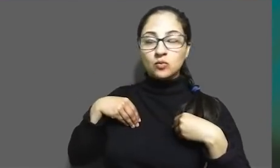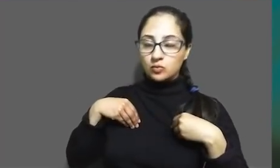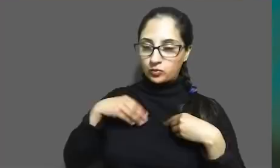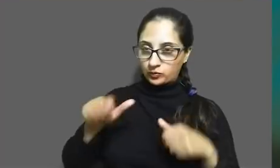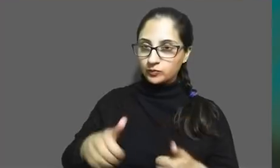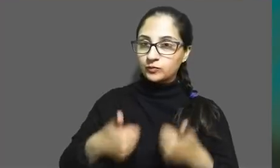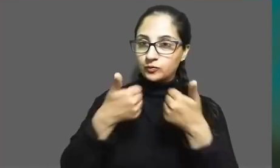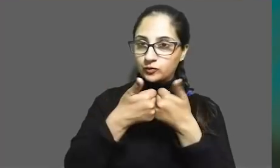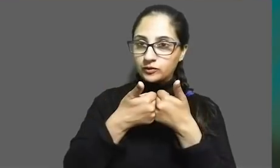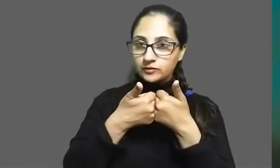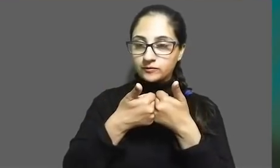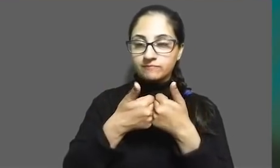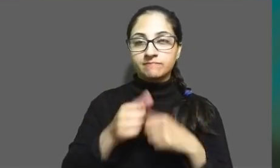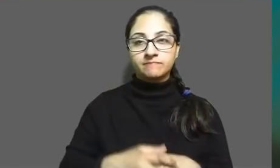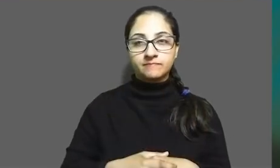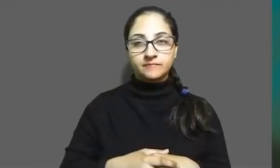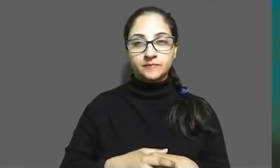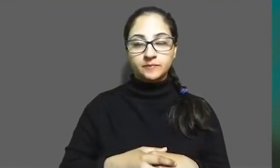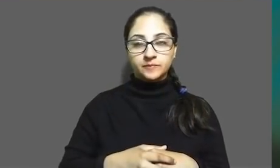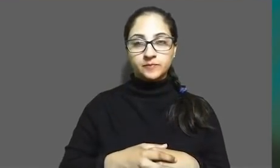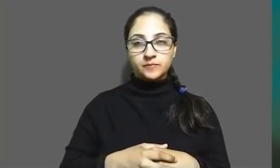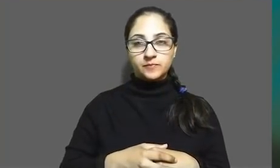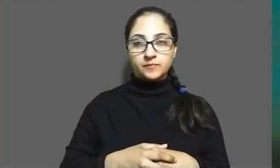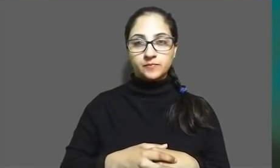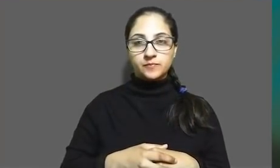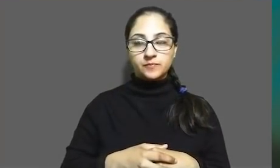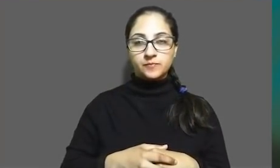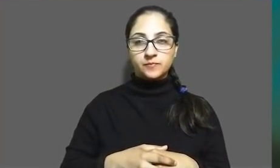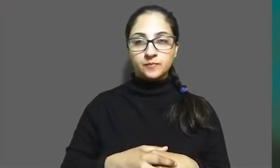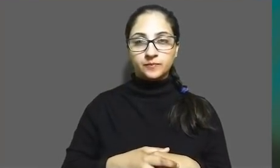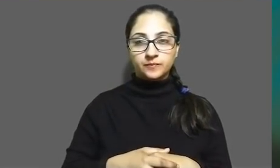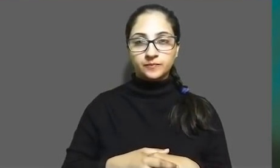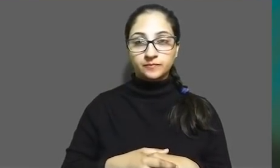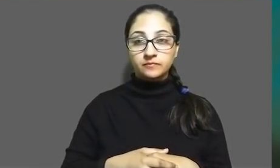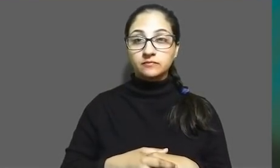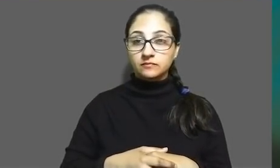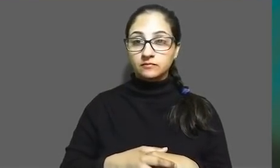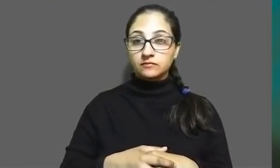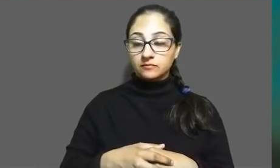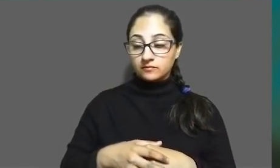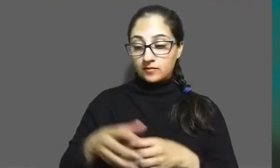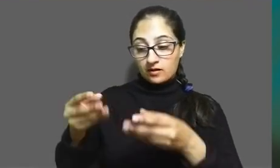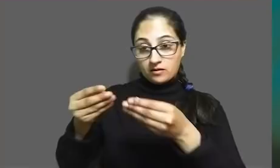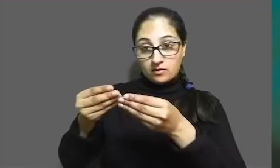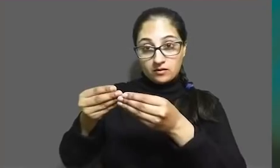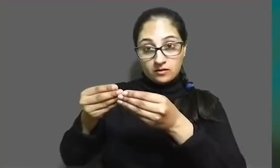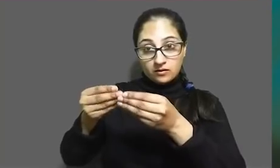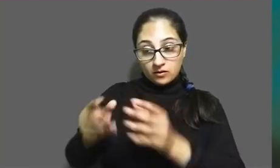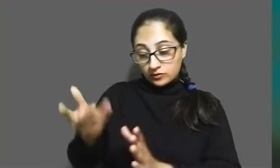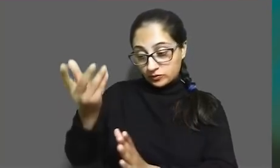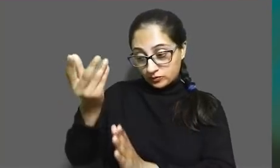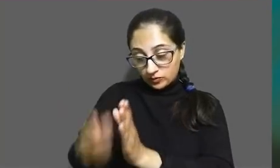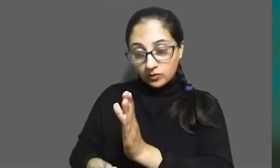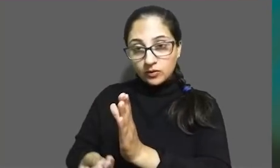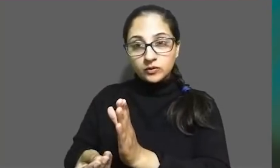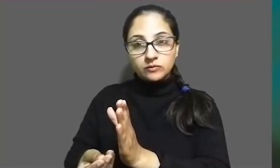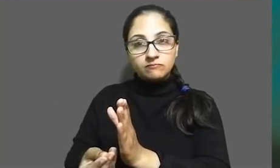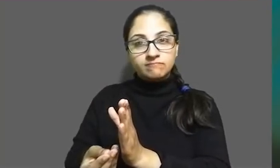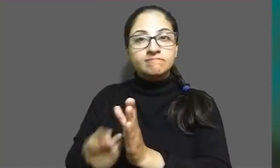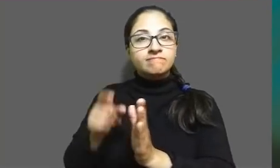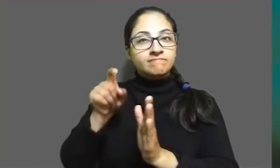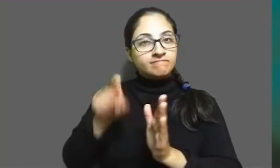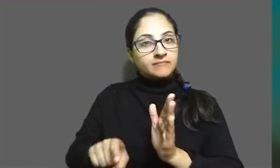just so hard. And I love how you defined change and loss,